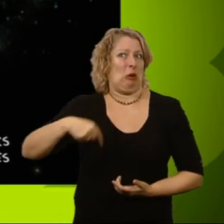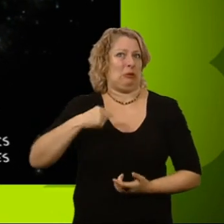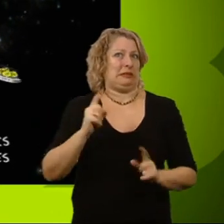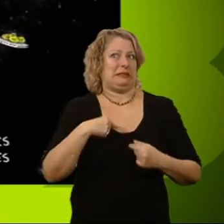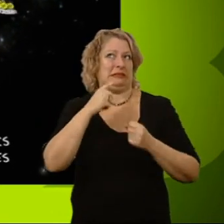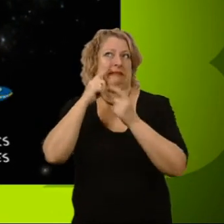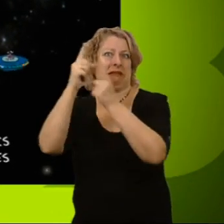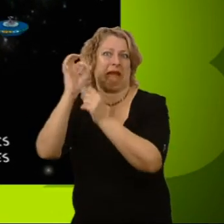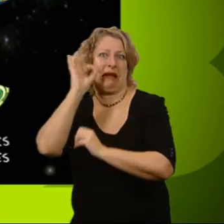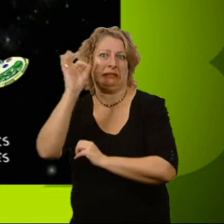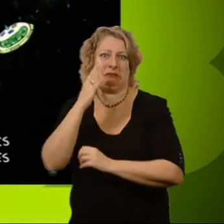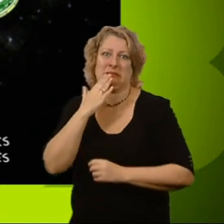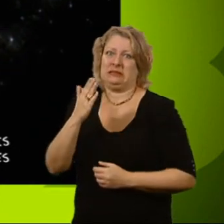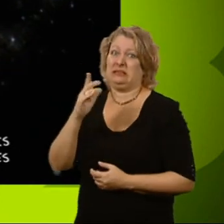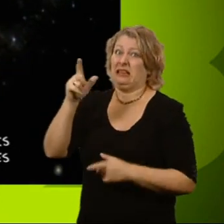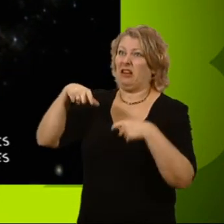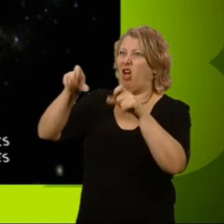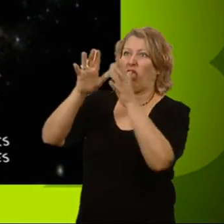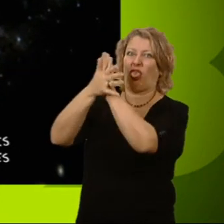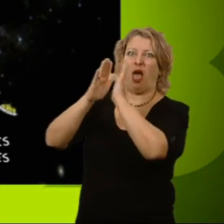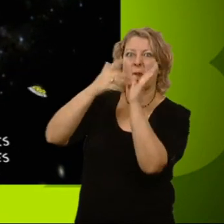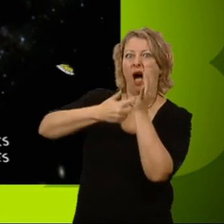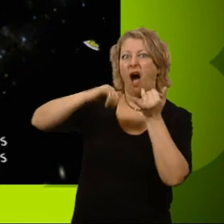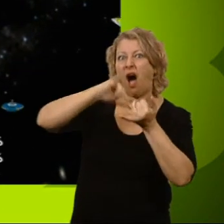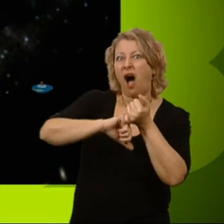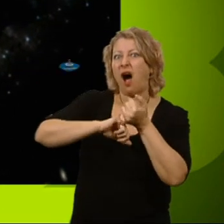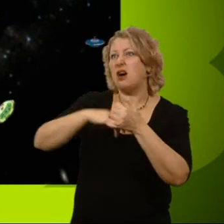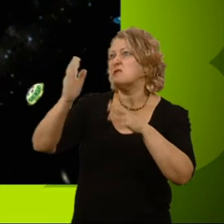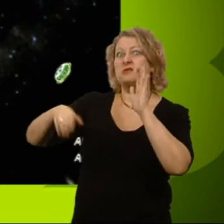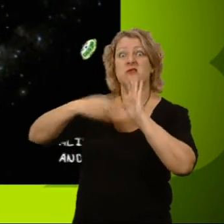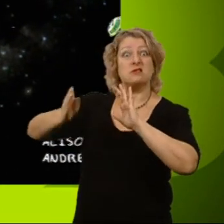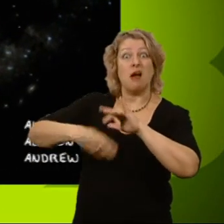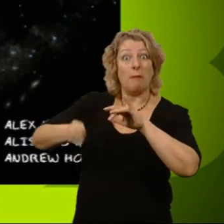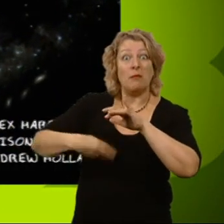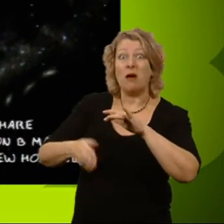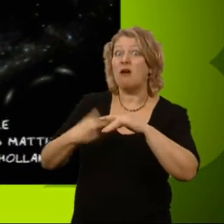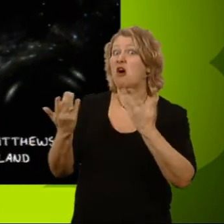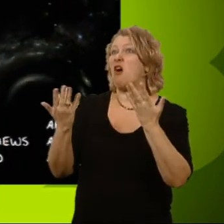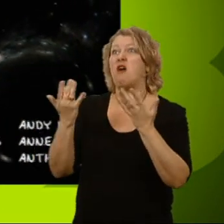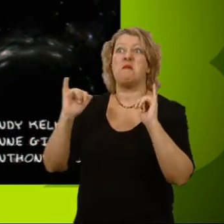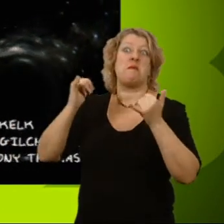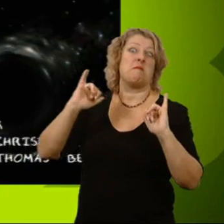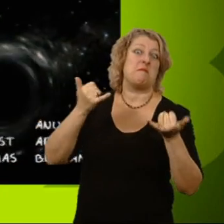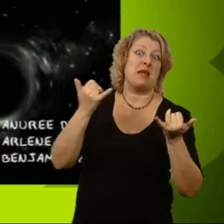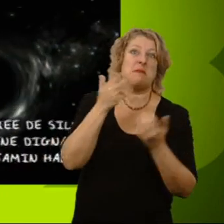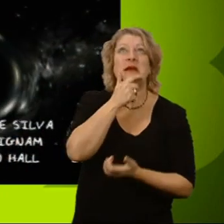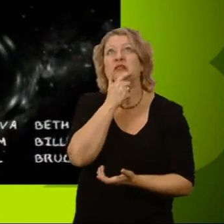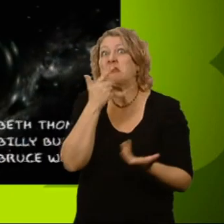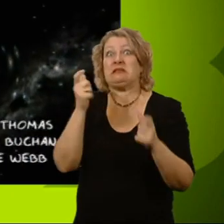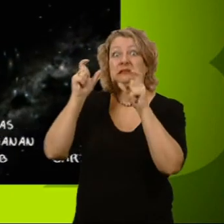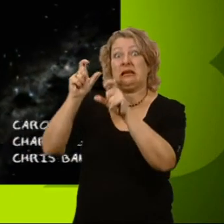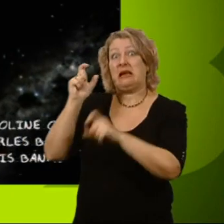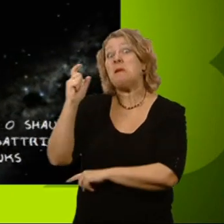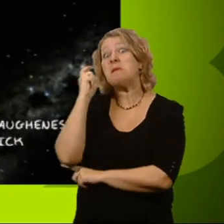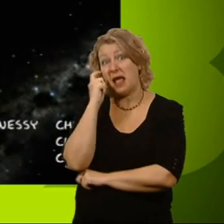all the things that we just said. Carry on assimilating Mars, tumble drying or perhaps just stay in bed.